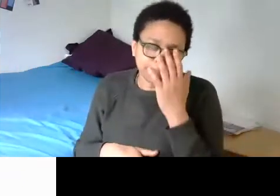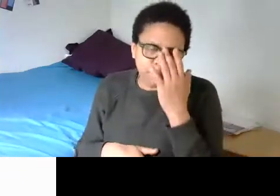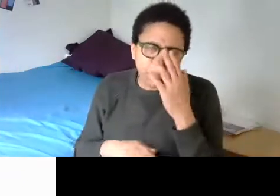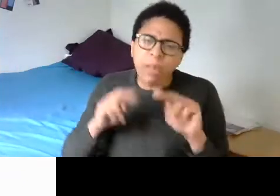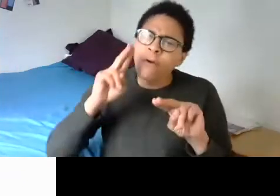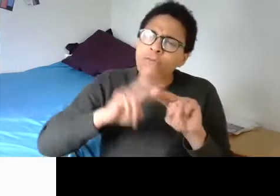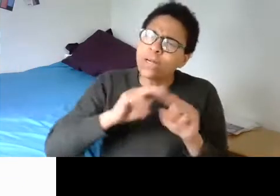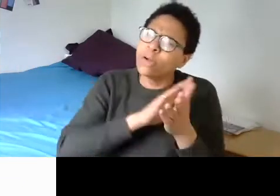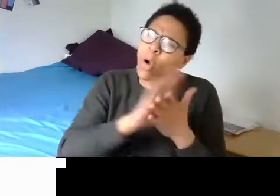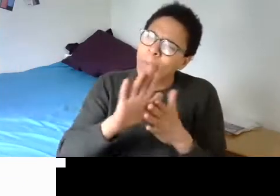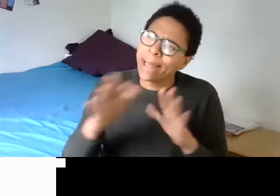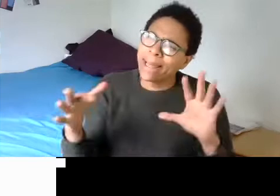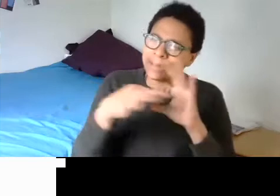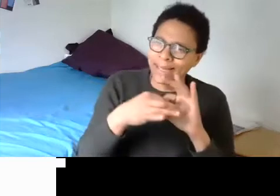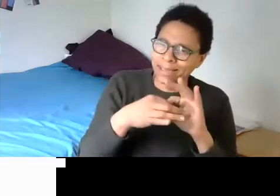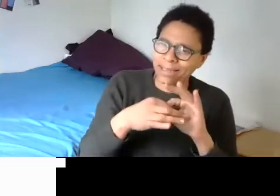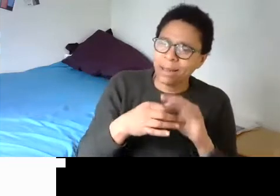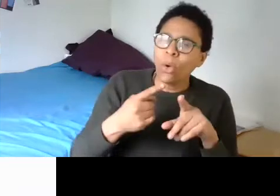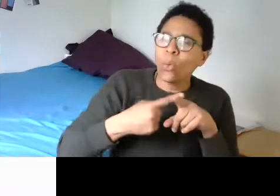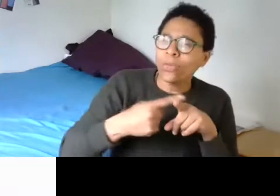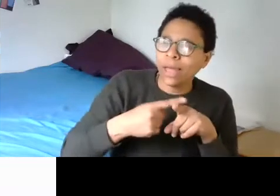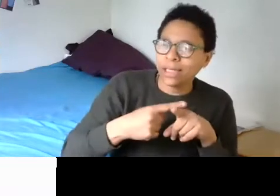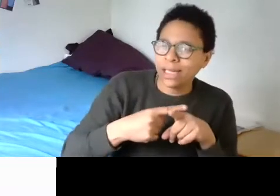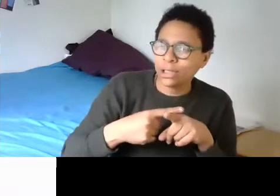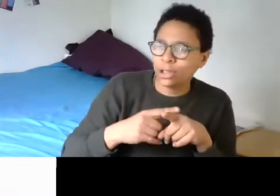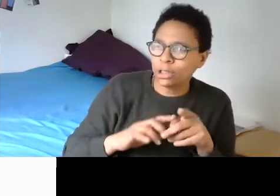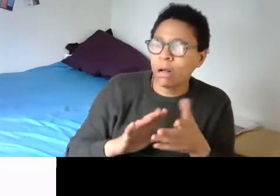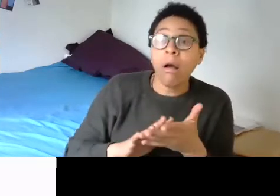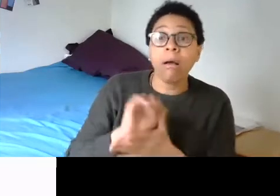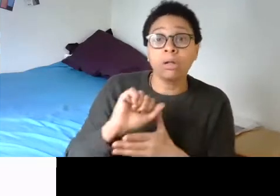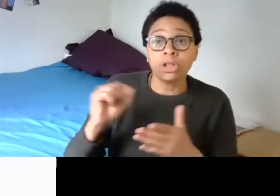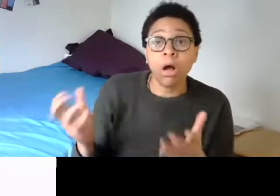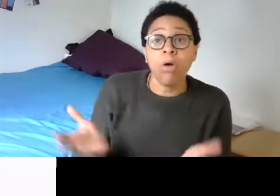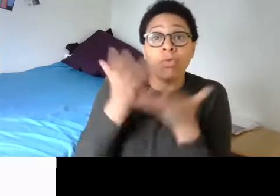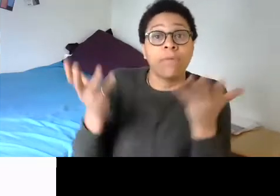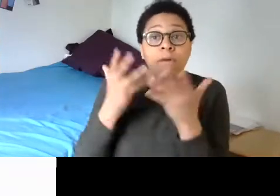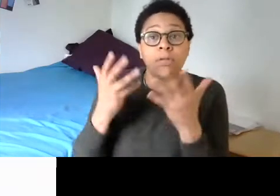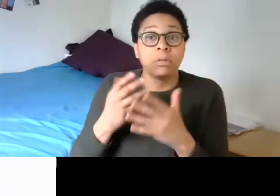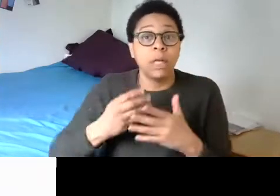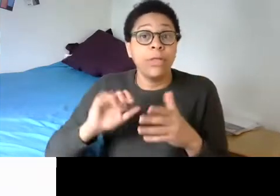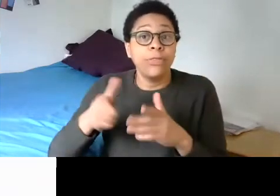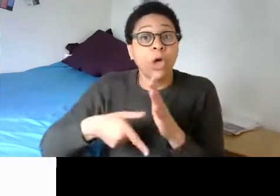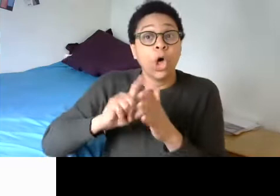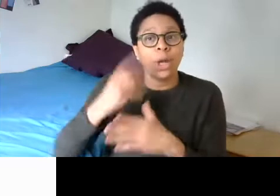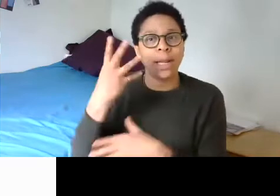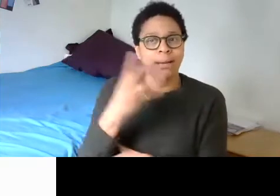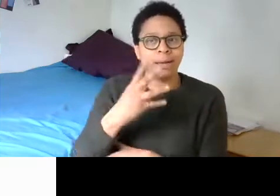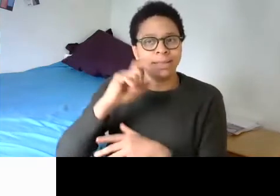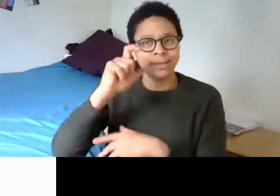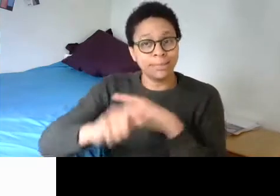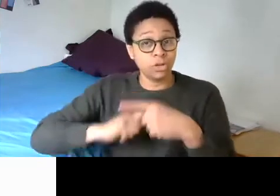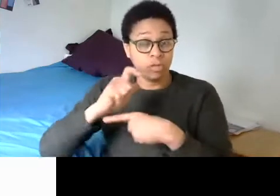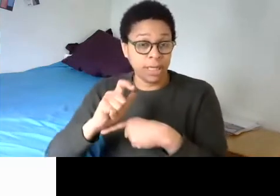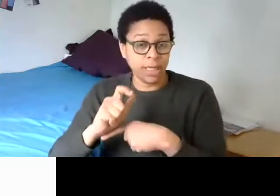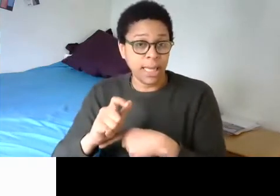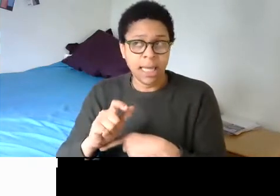Hockley is associated with the English occult revival in the 19th century. Not much is known about his early years, and this book is believed to be the only evidence of